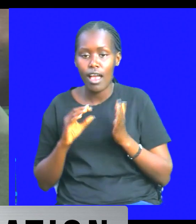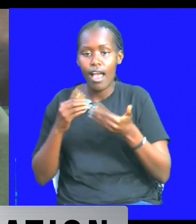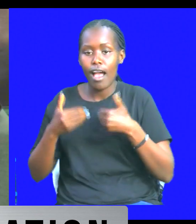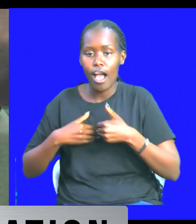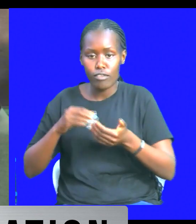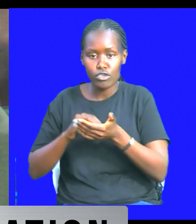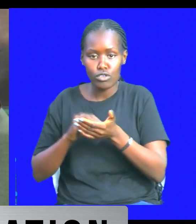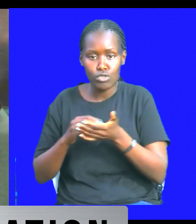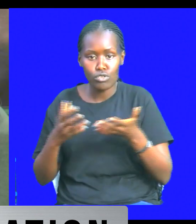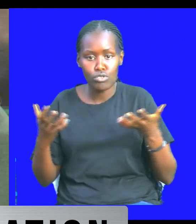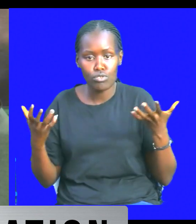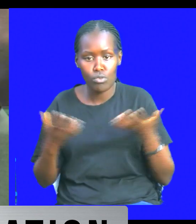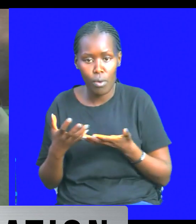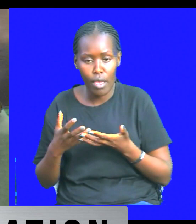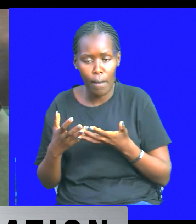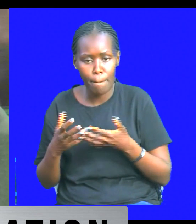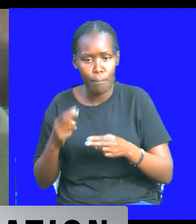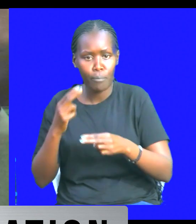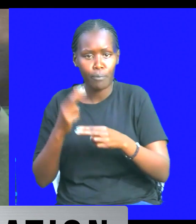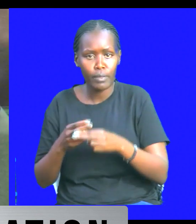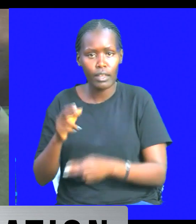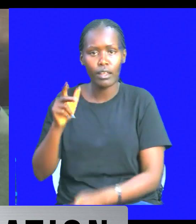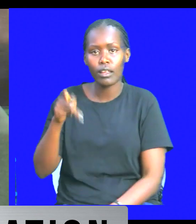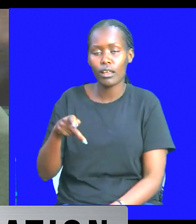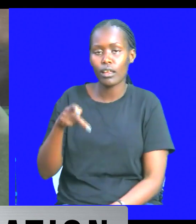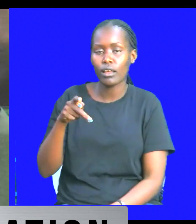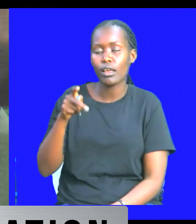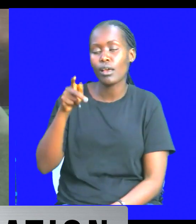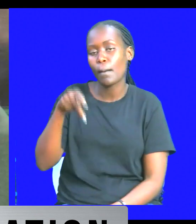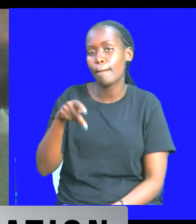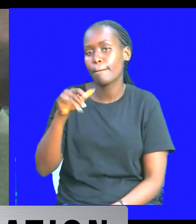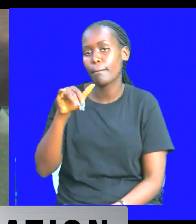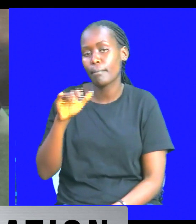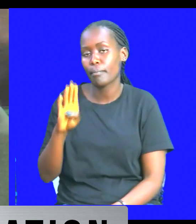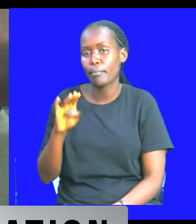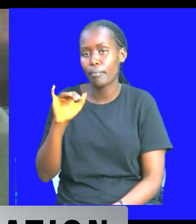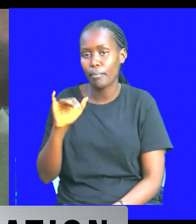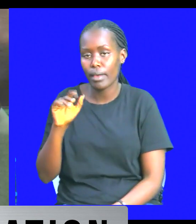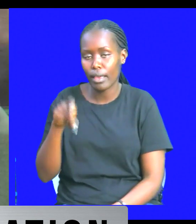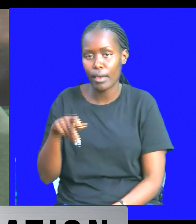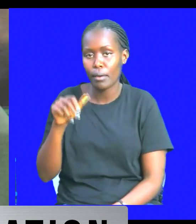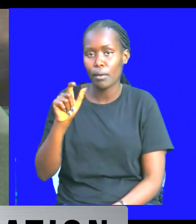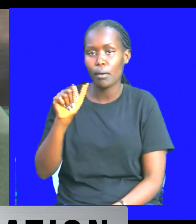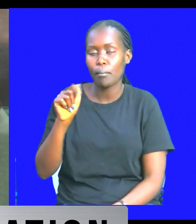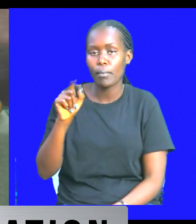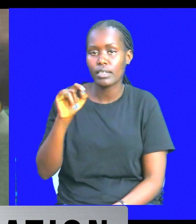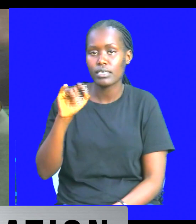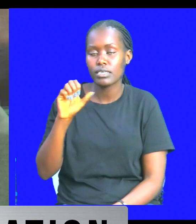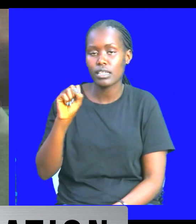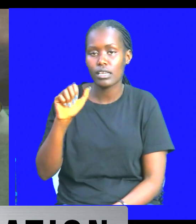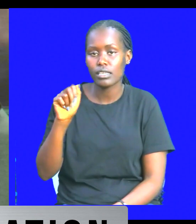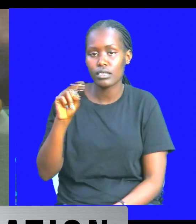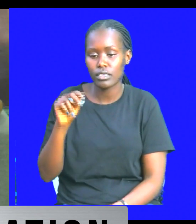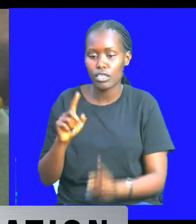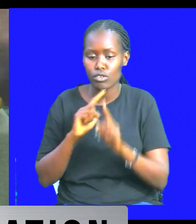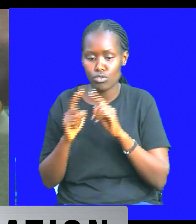of something called bipartisan talks. There are Kenyans in this country. There are not only two sides of Kenyans. There are so